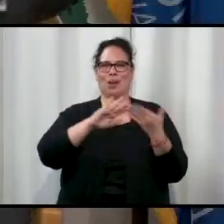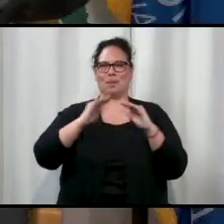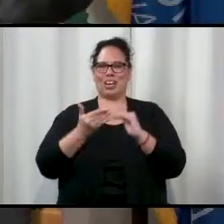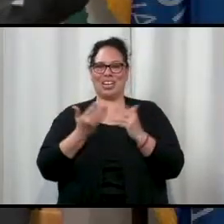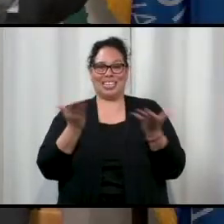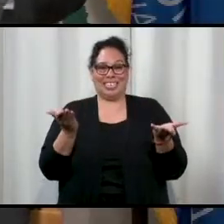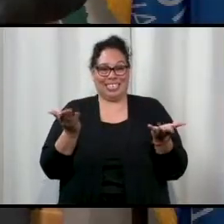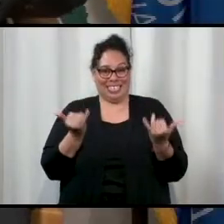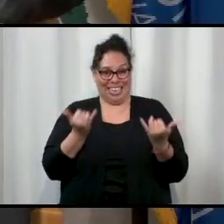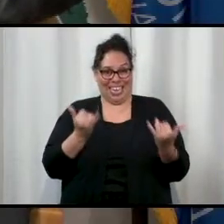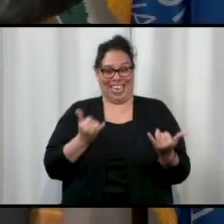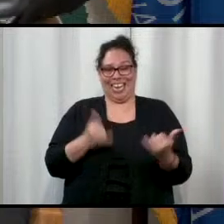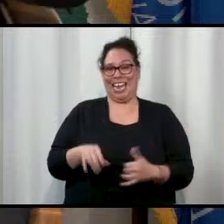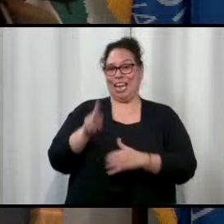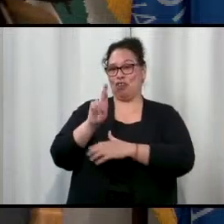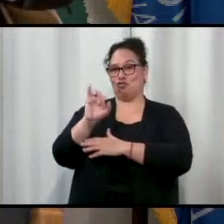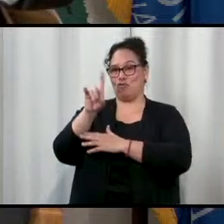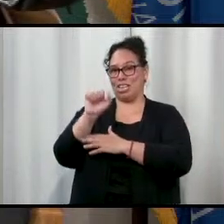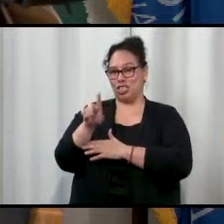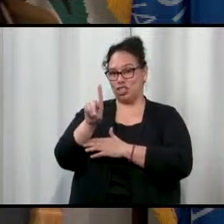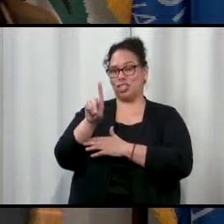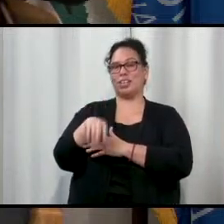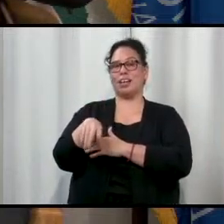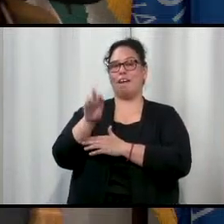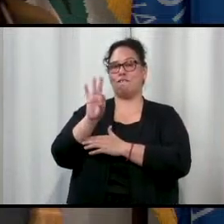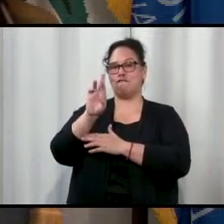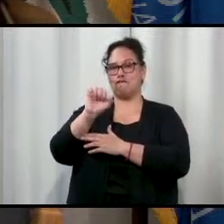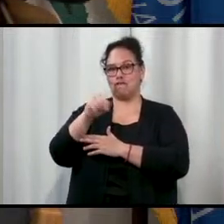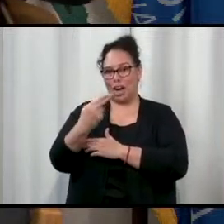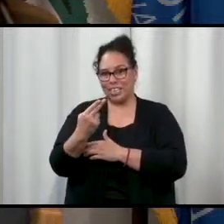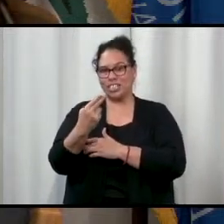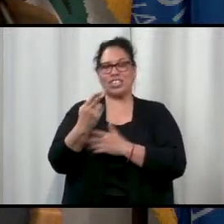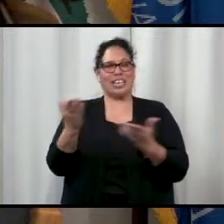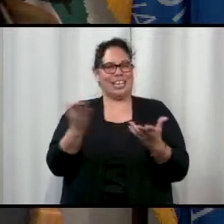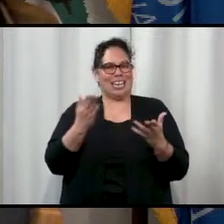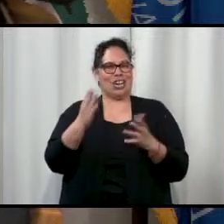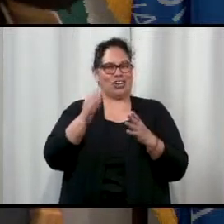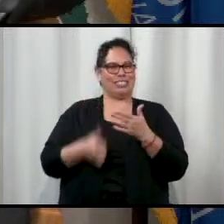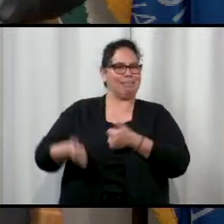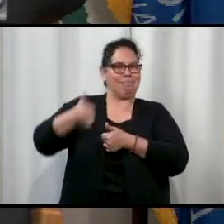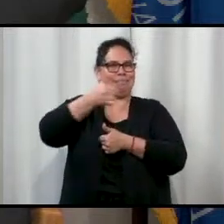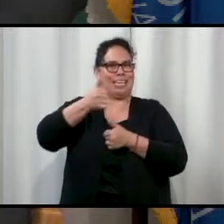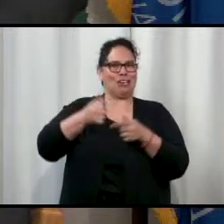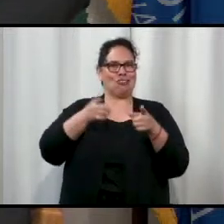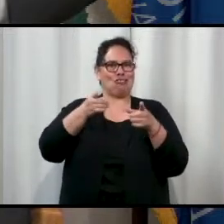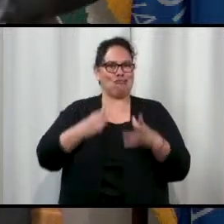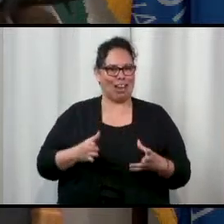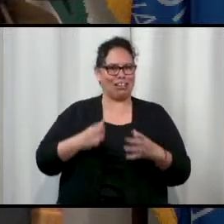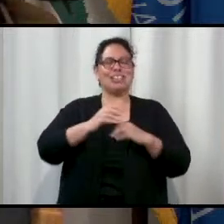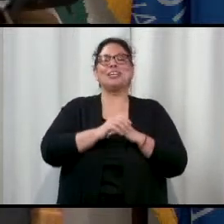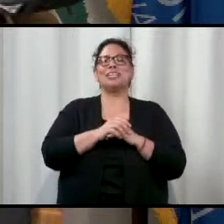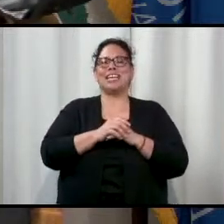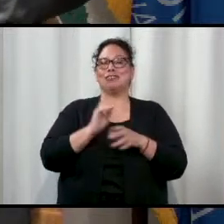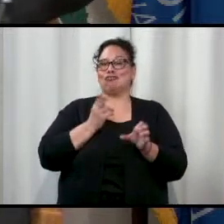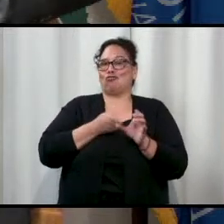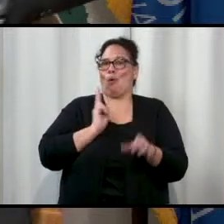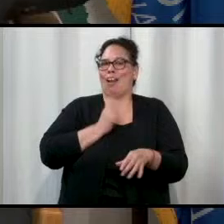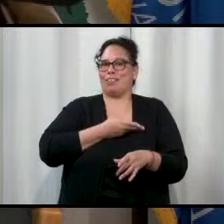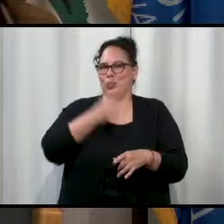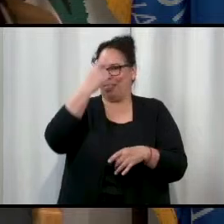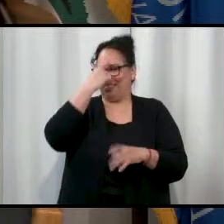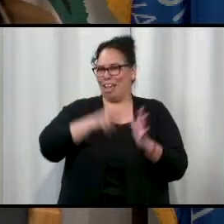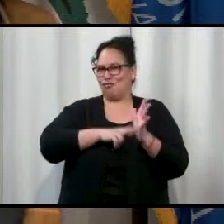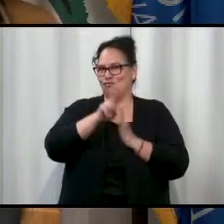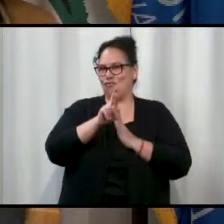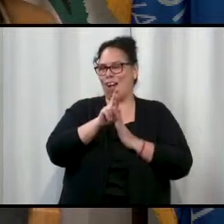Senior Director of Business Development and Strategy, Space Systems of Rocket Lab Long Beach, joins us. So when thinking of Rocket